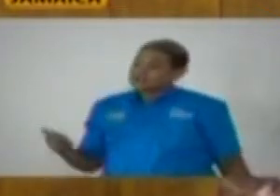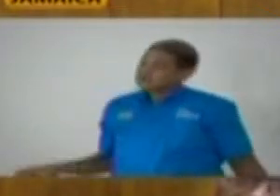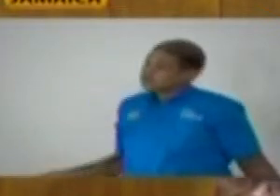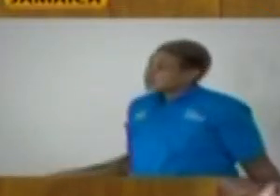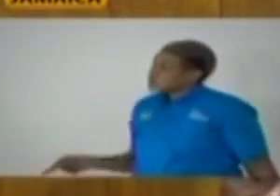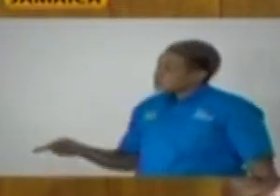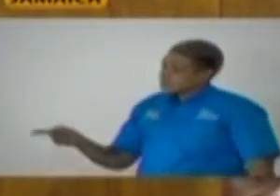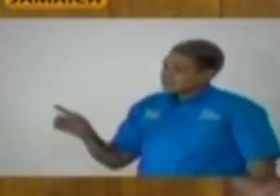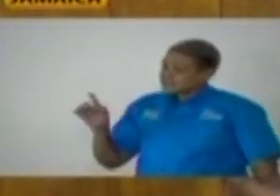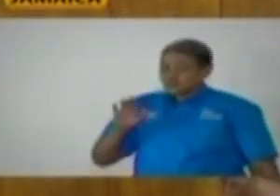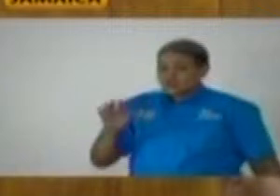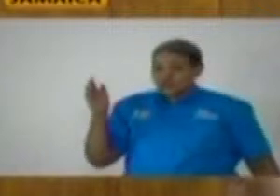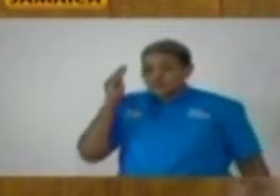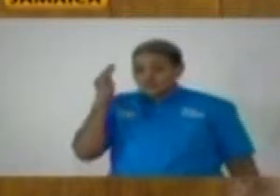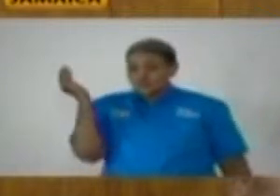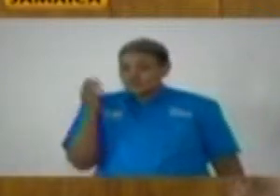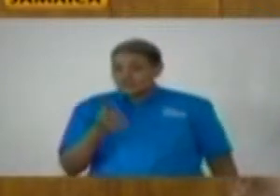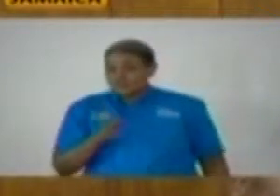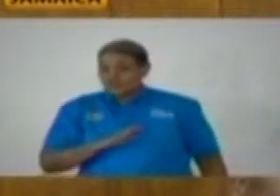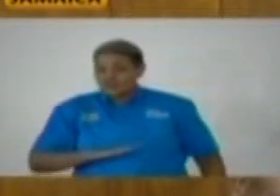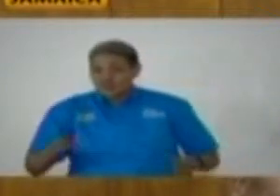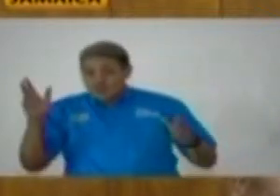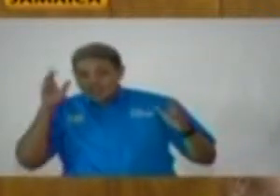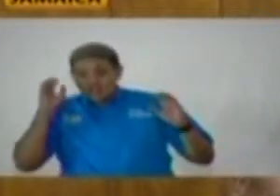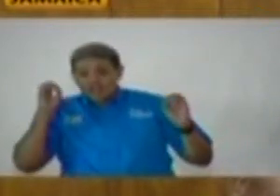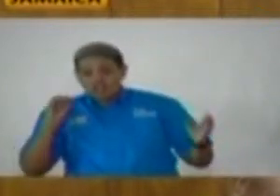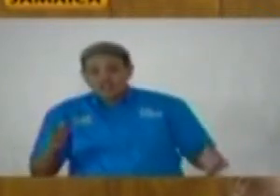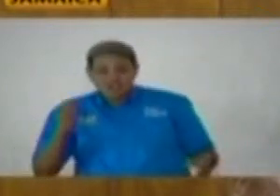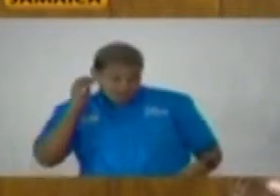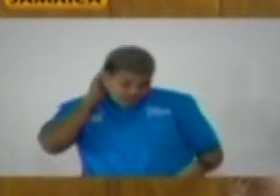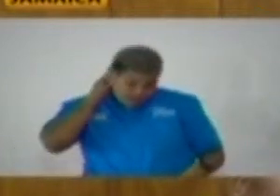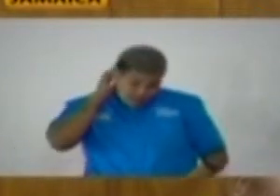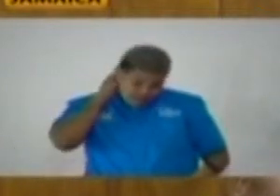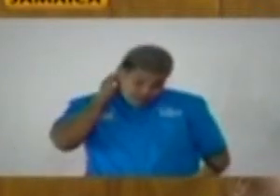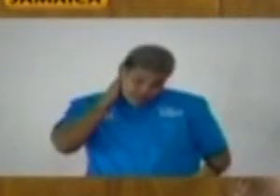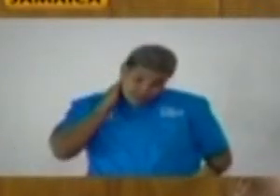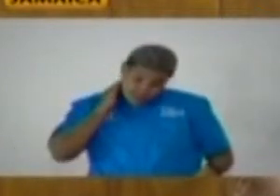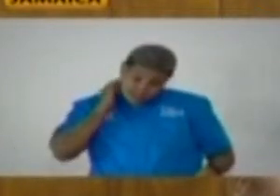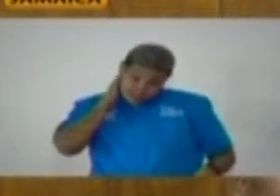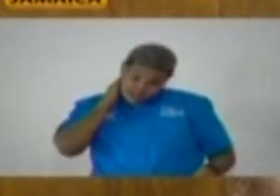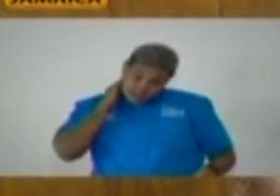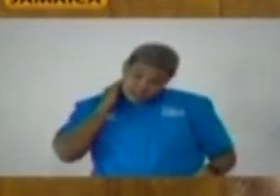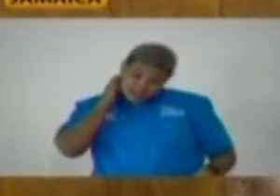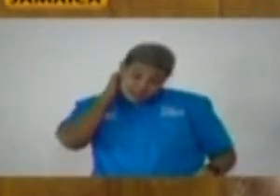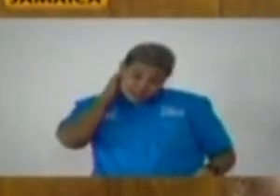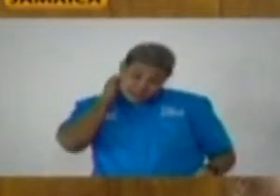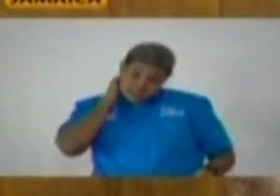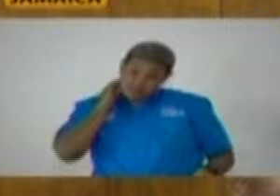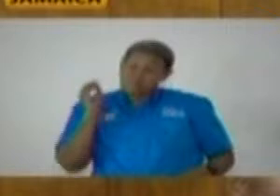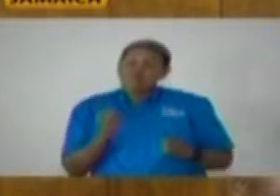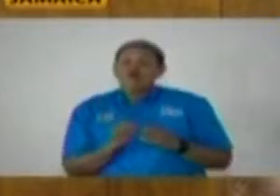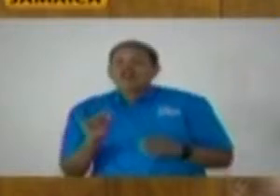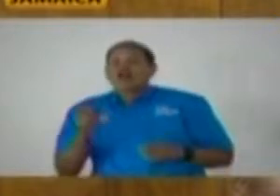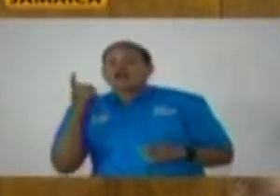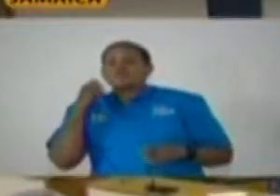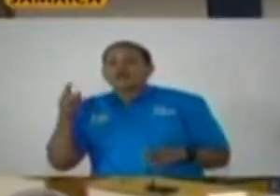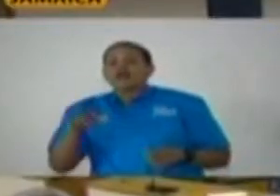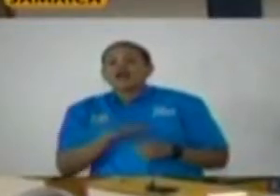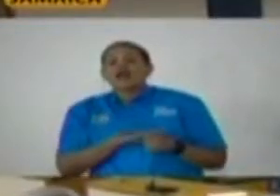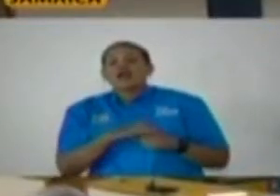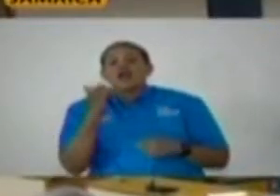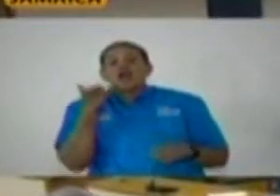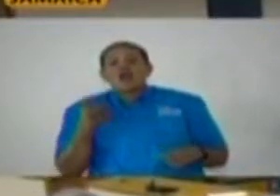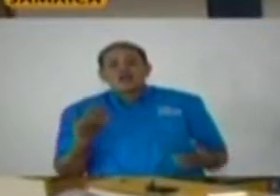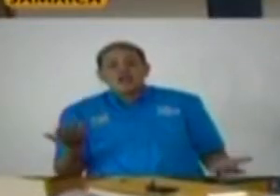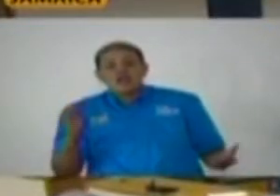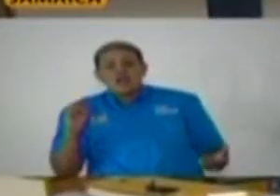they don't tell you. You don't hear nothing. Right? And then more likely than not, the constituent will call us